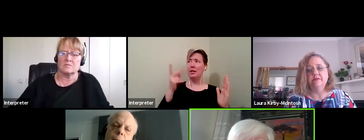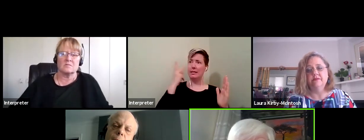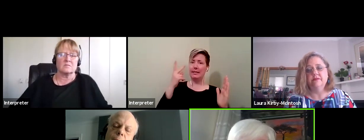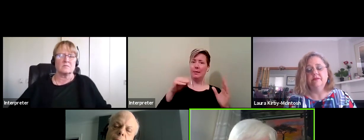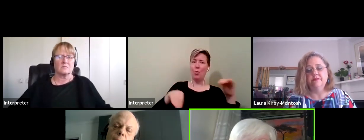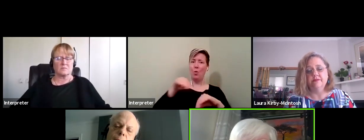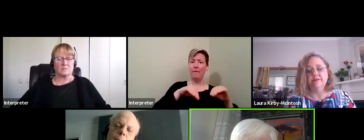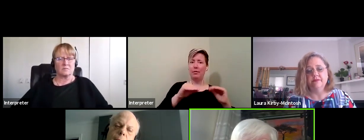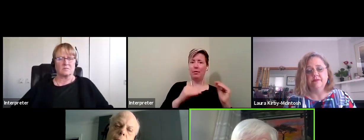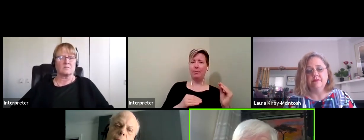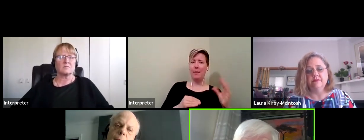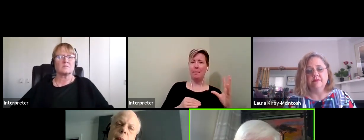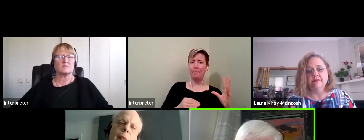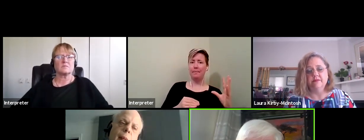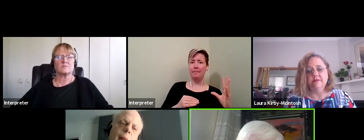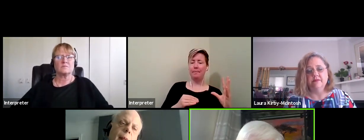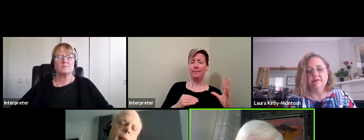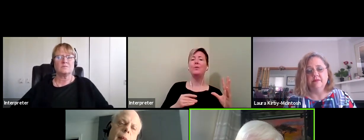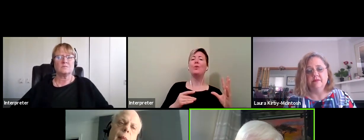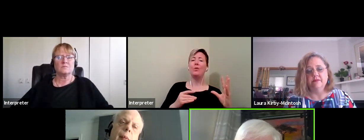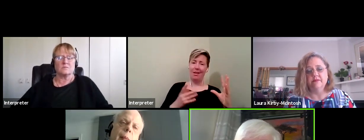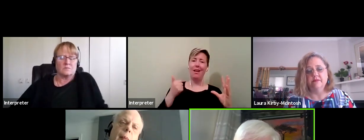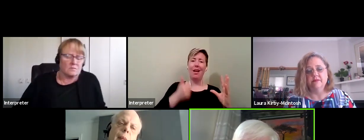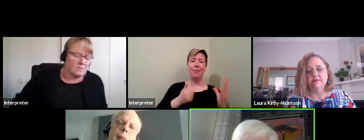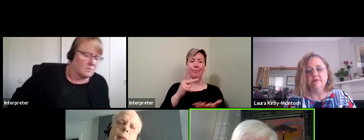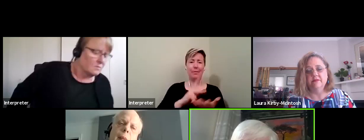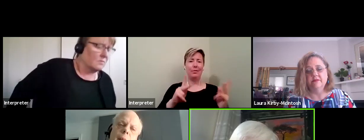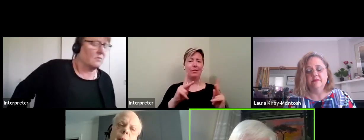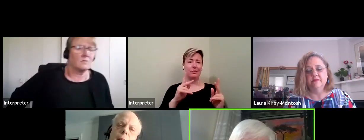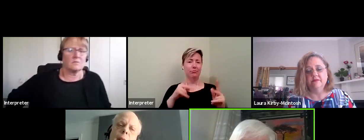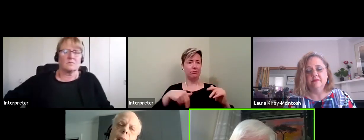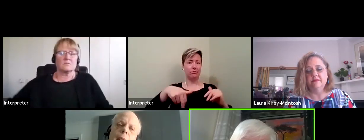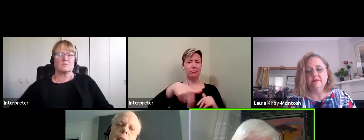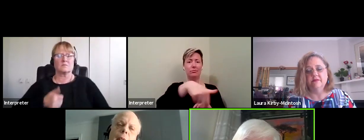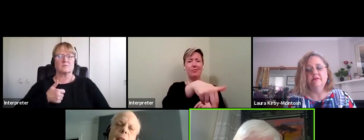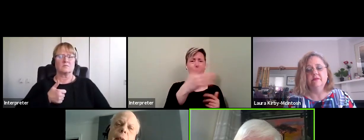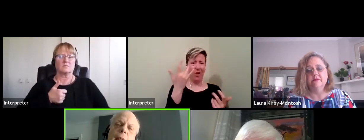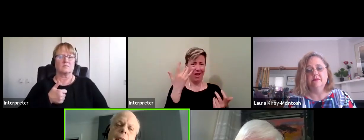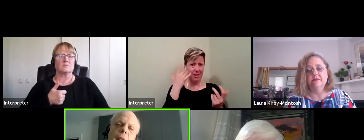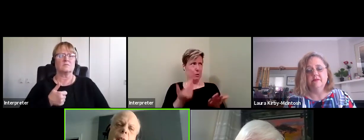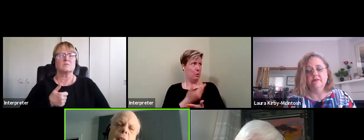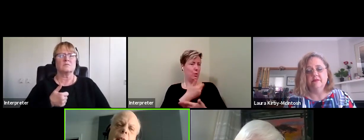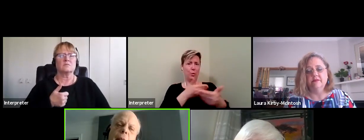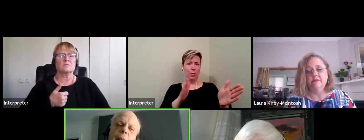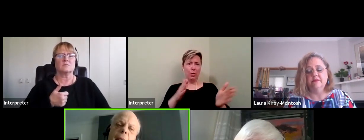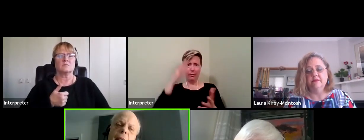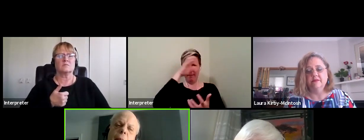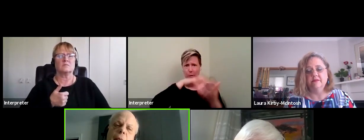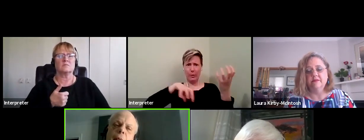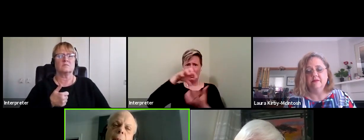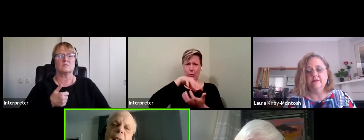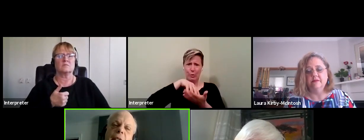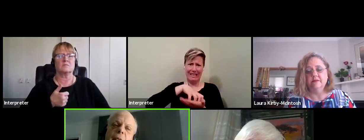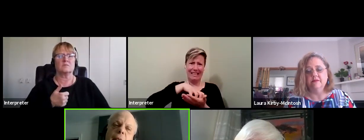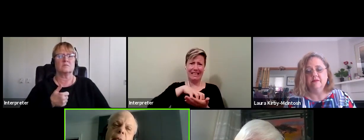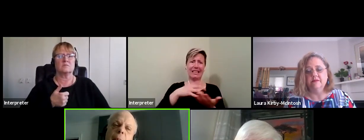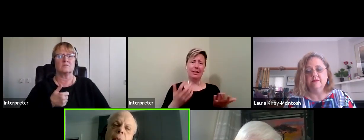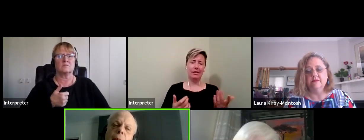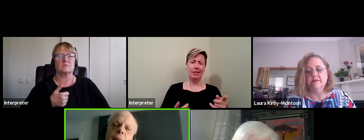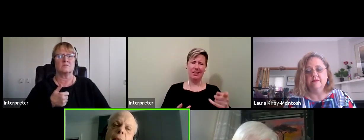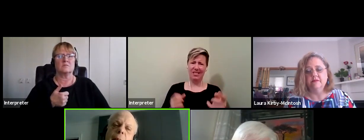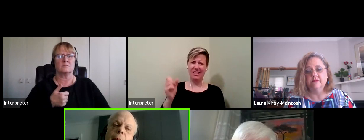help or whatever it is that's happening, particularly when they're confused or weak. Again, government could order a batch of